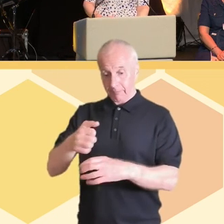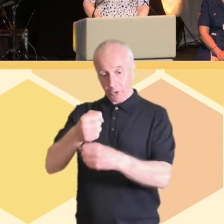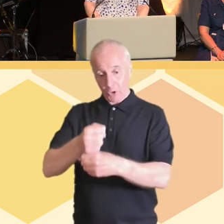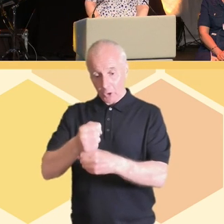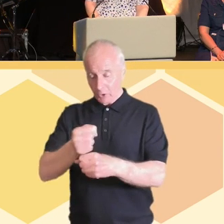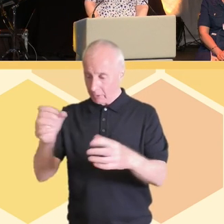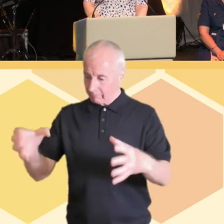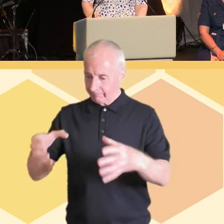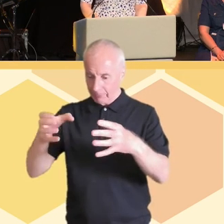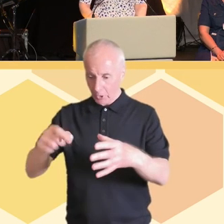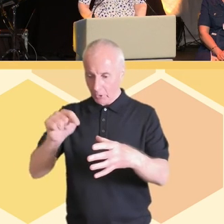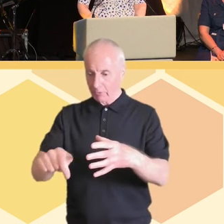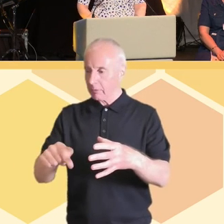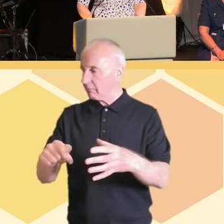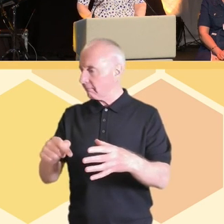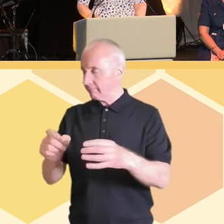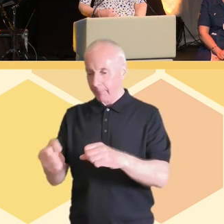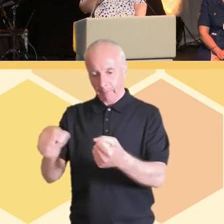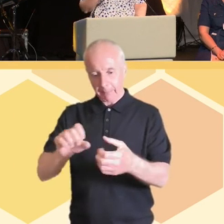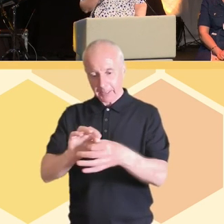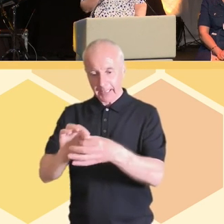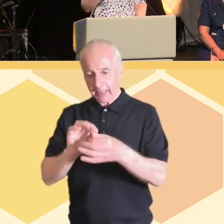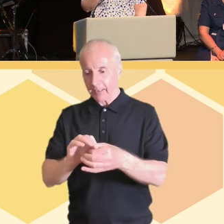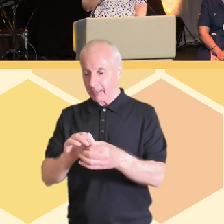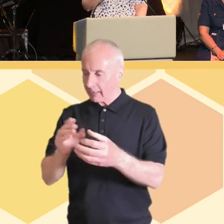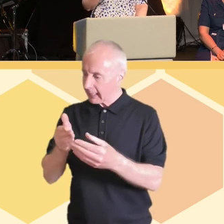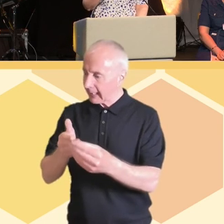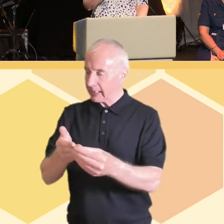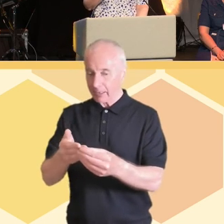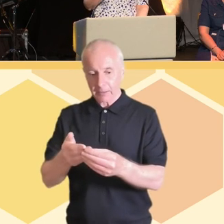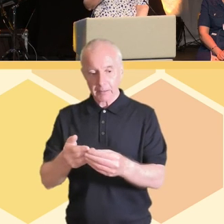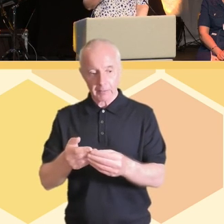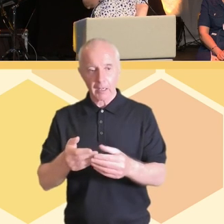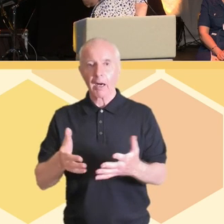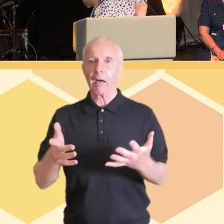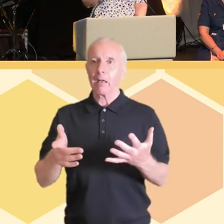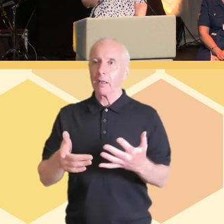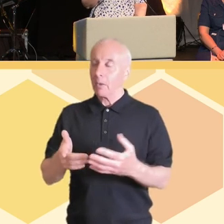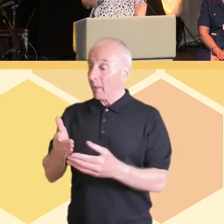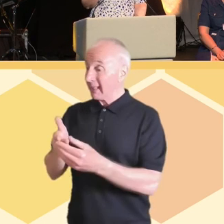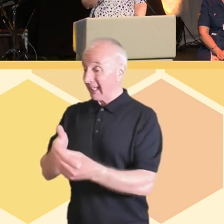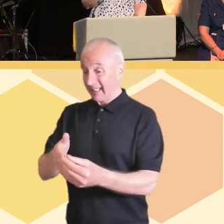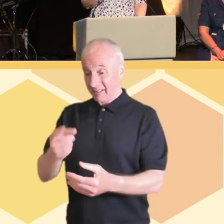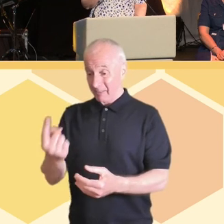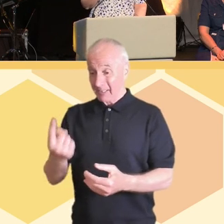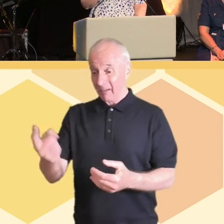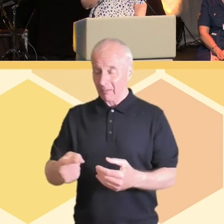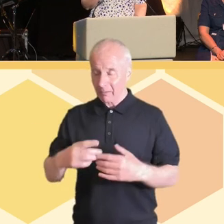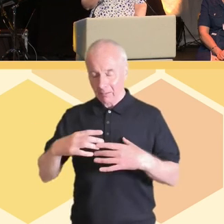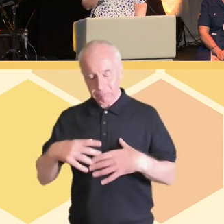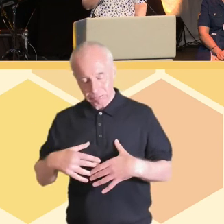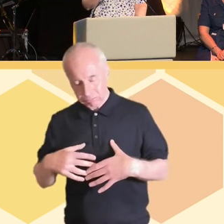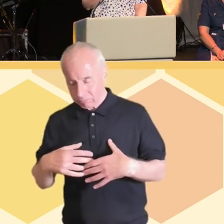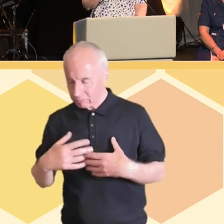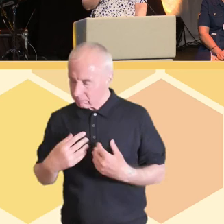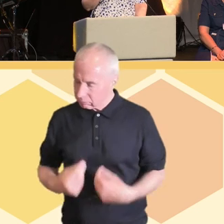our leaders in all sorts of different ways. And so I hear about the weariness of leaders. I experience it myself. It's been